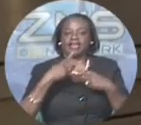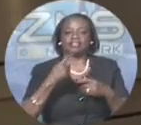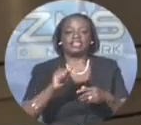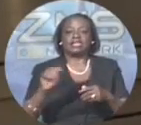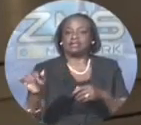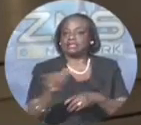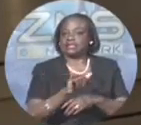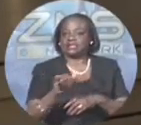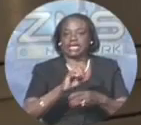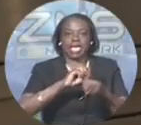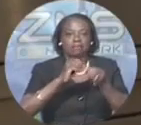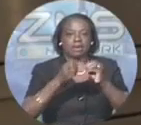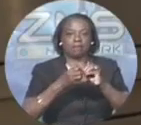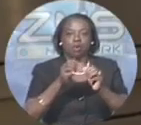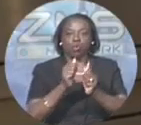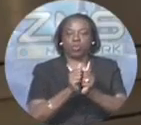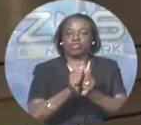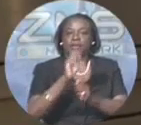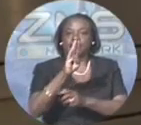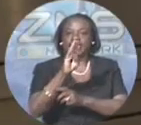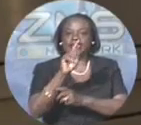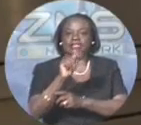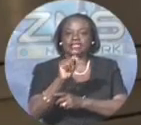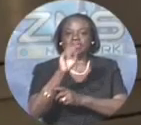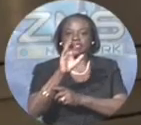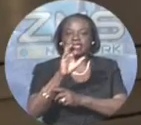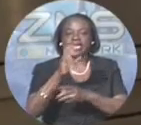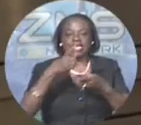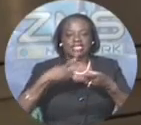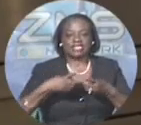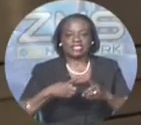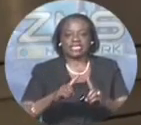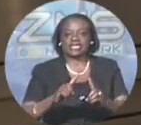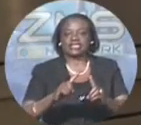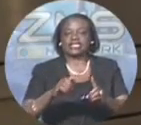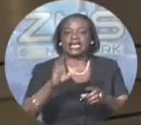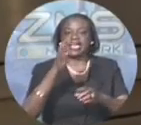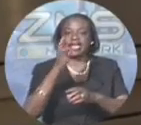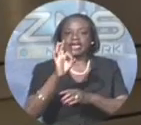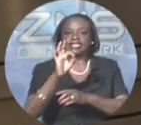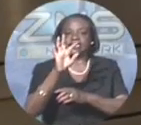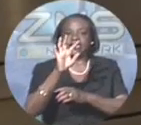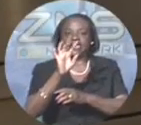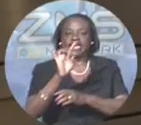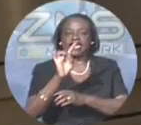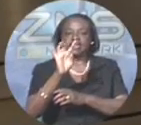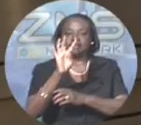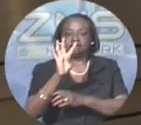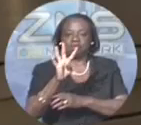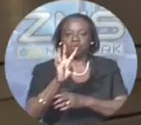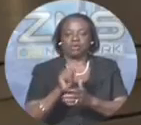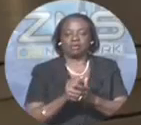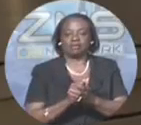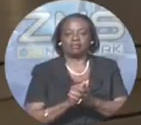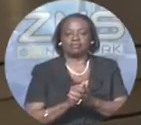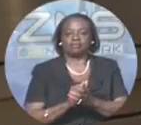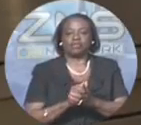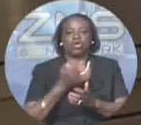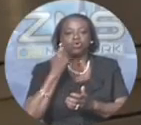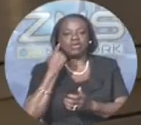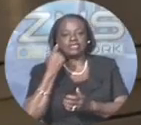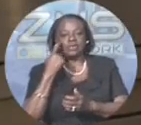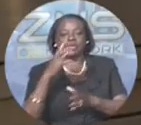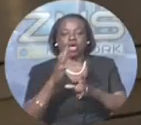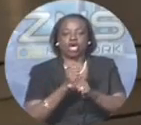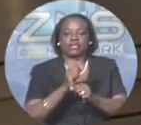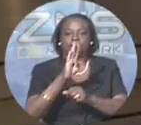inception in 1994. So without them, I don't know where we would be. We recently got BTC's